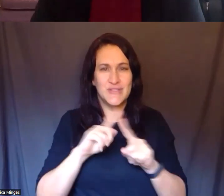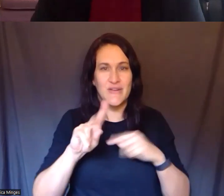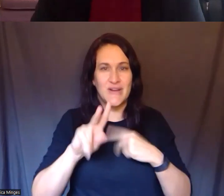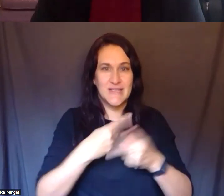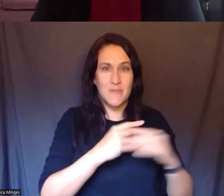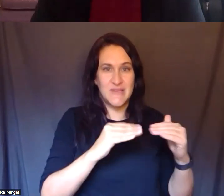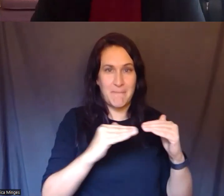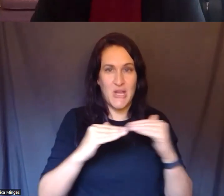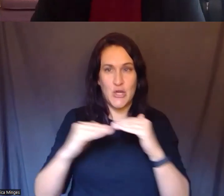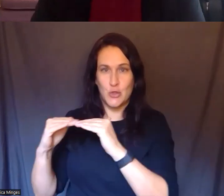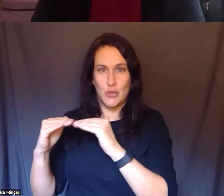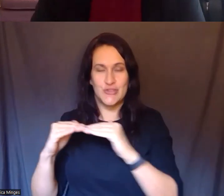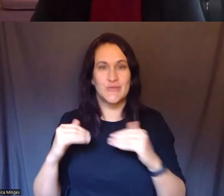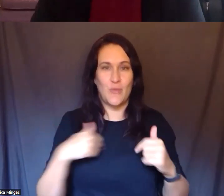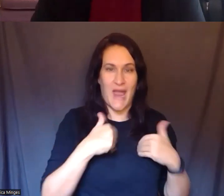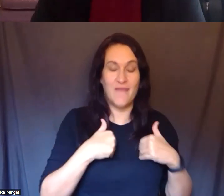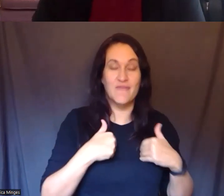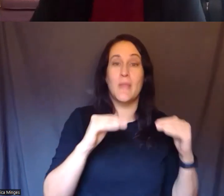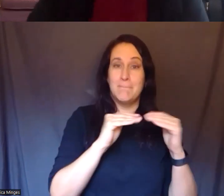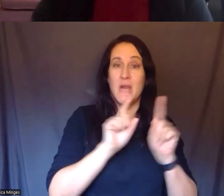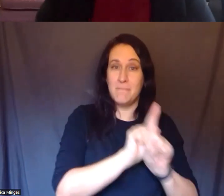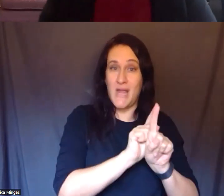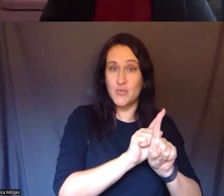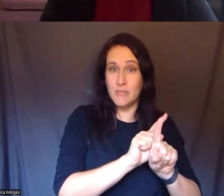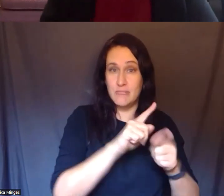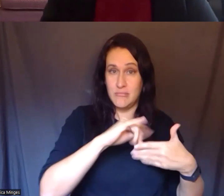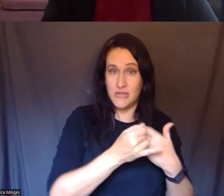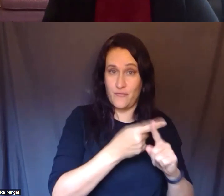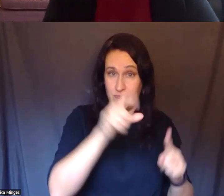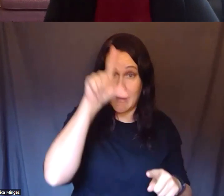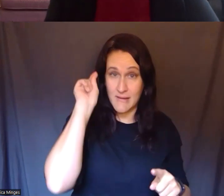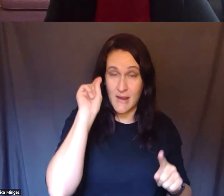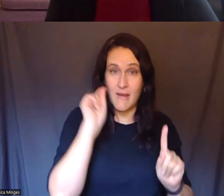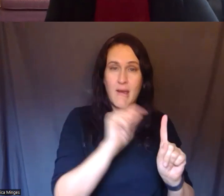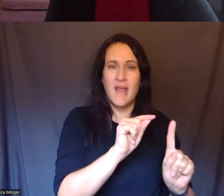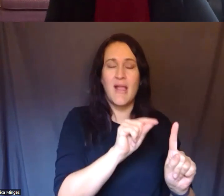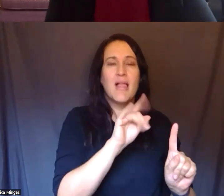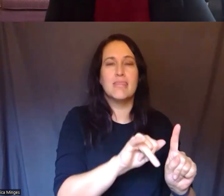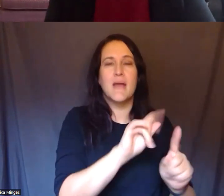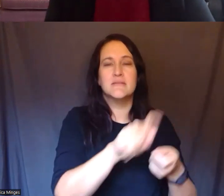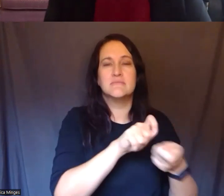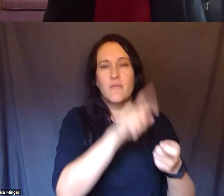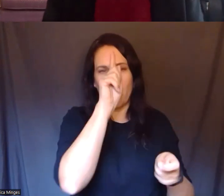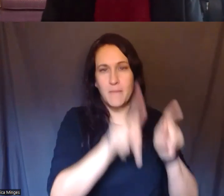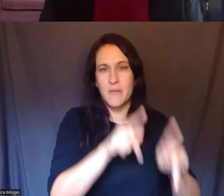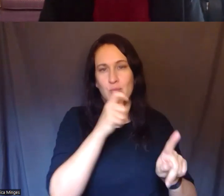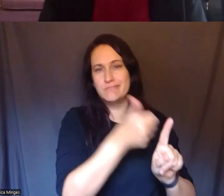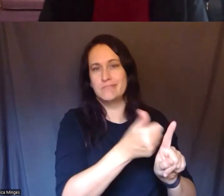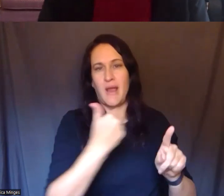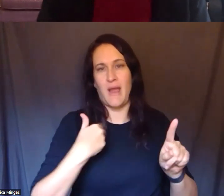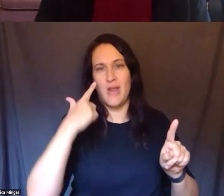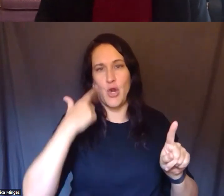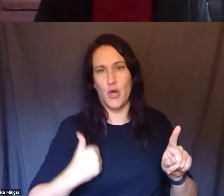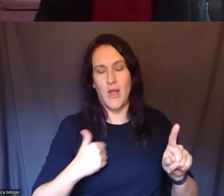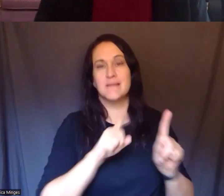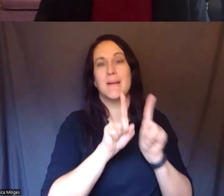So the peer mentoring project through Gallaudet University is specifically for people with hearing loss and mentoring